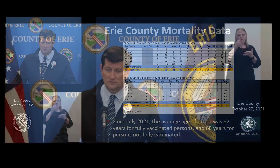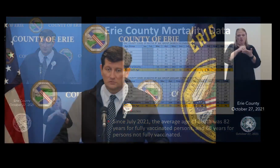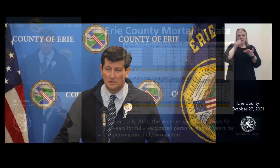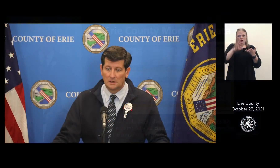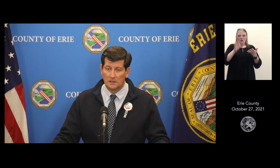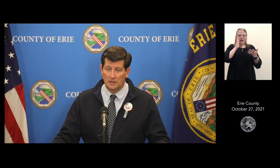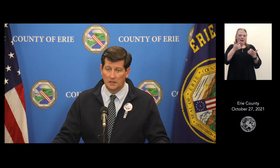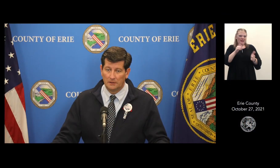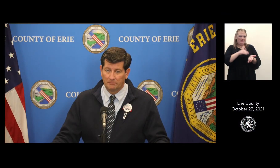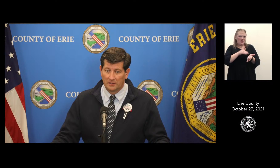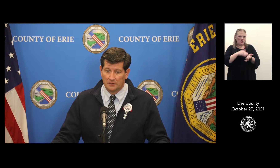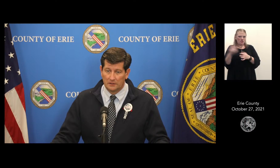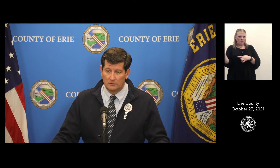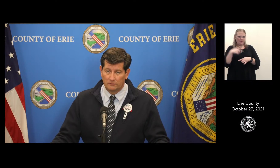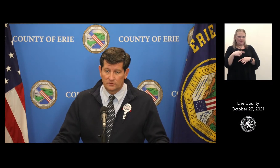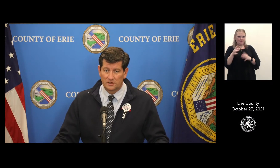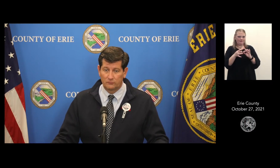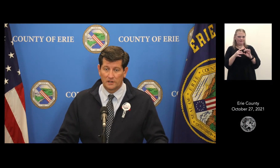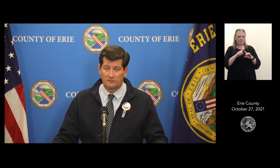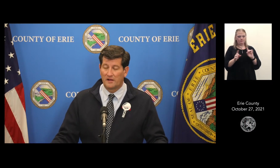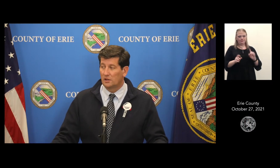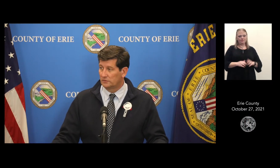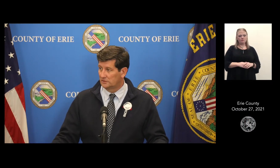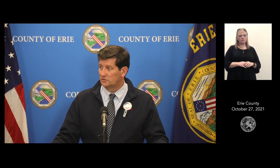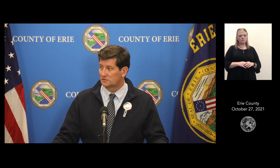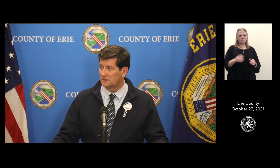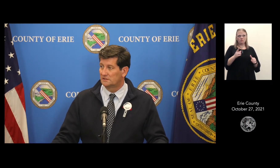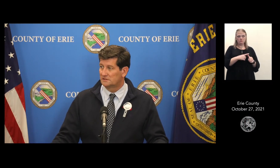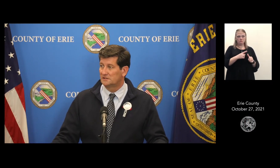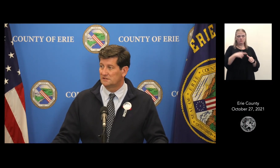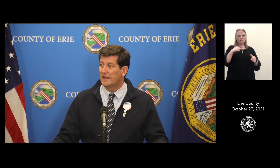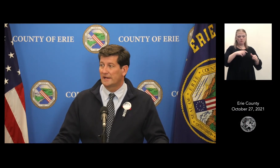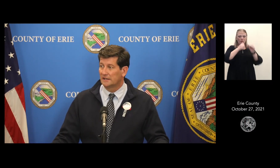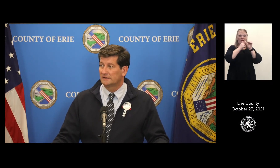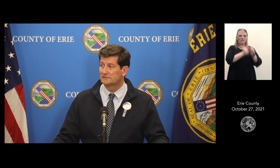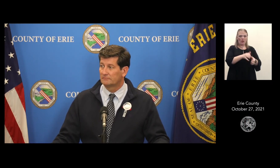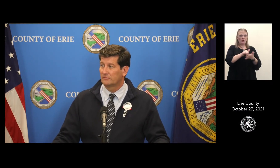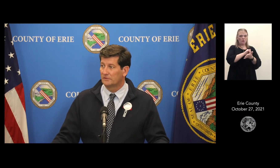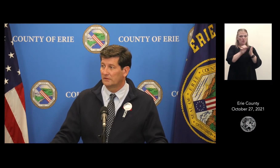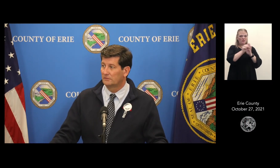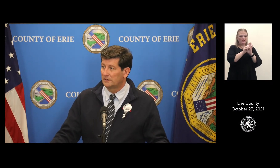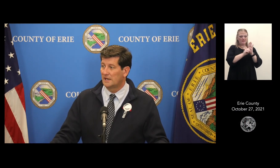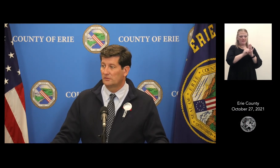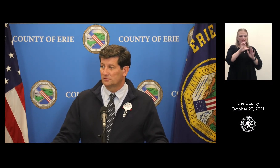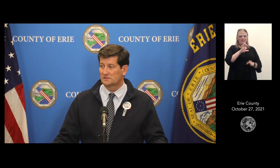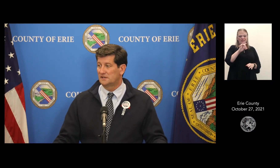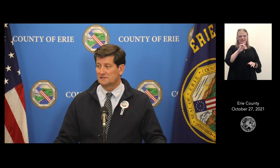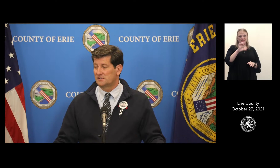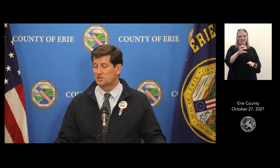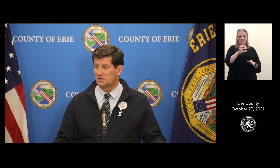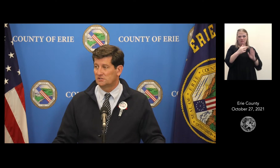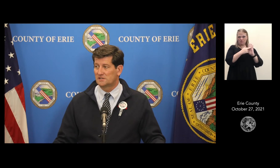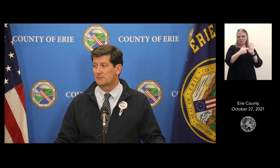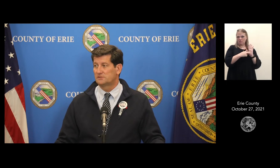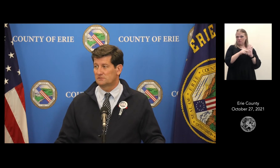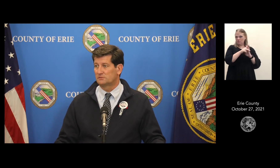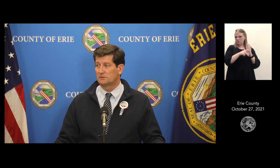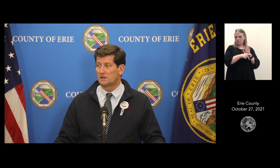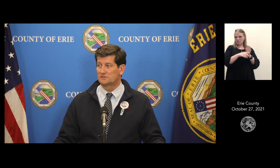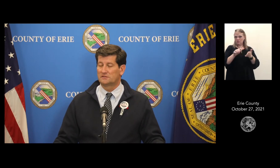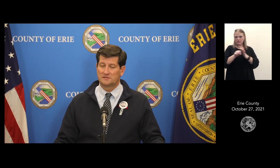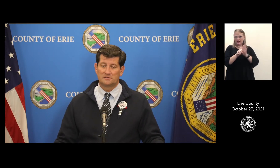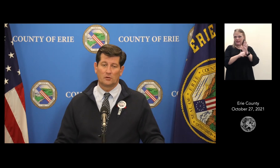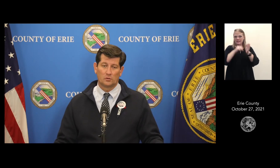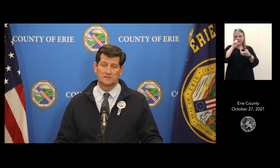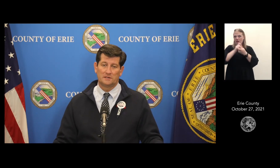about this too. First off, we are following the New York State and CDC guidelines. Right now, New York State has not changed its options